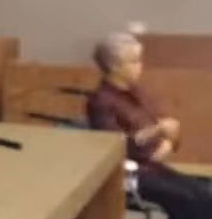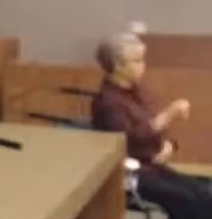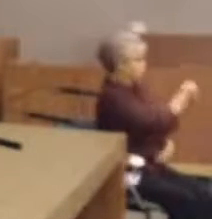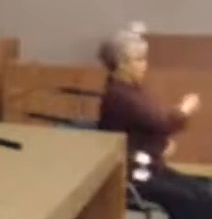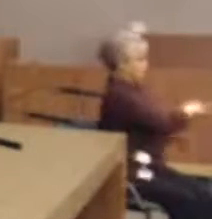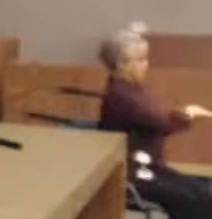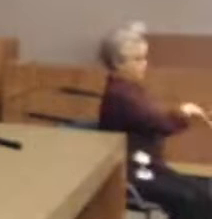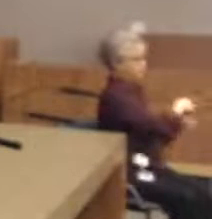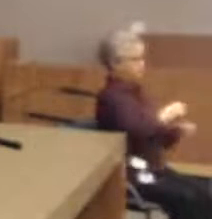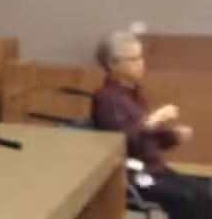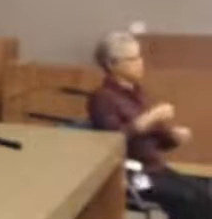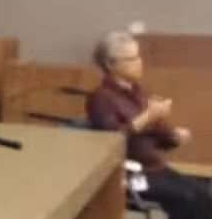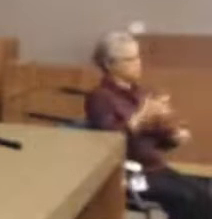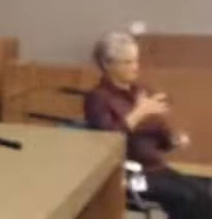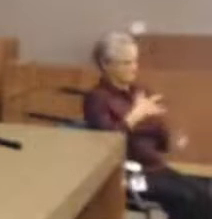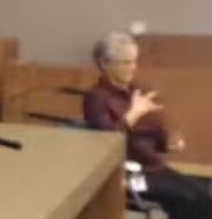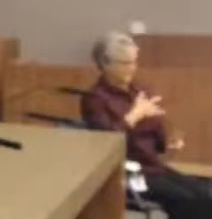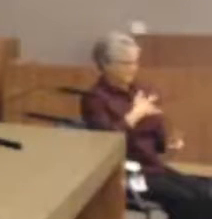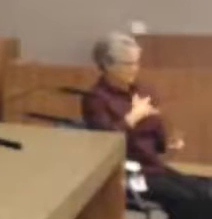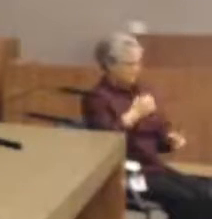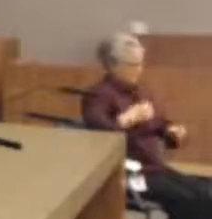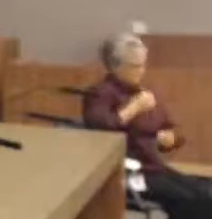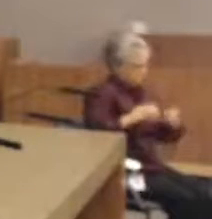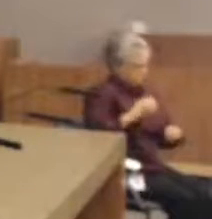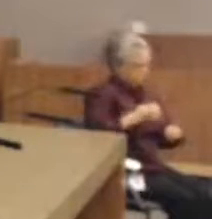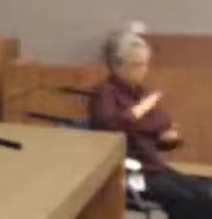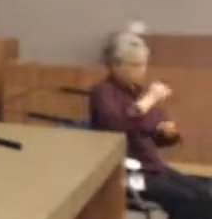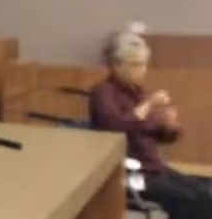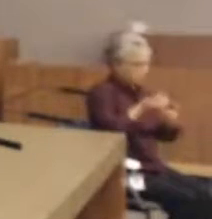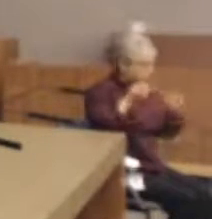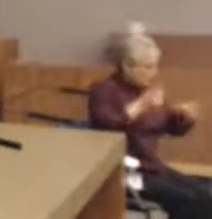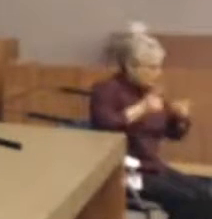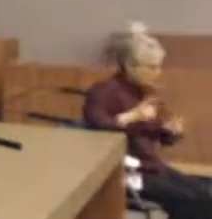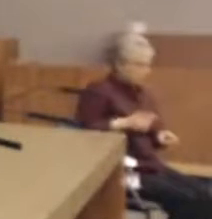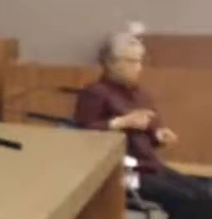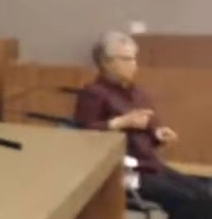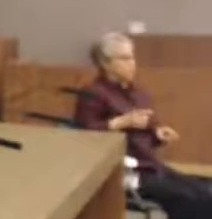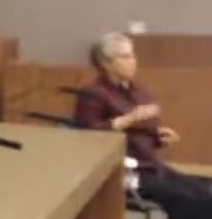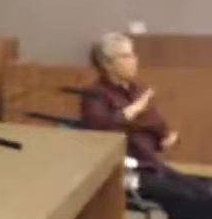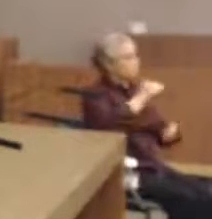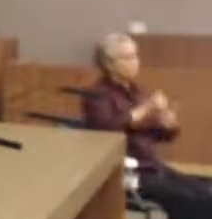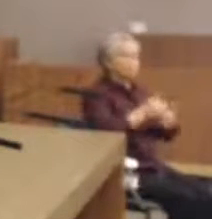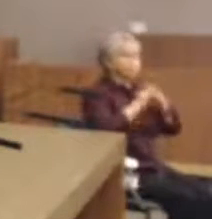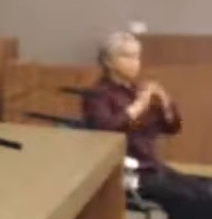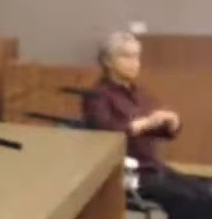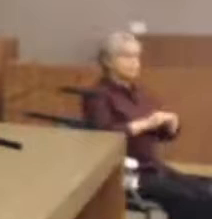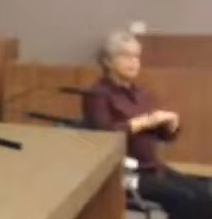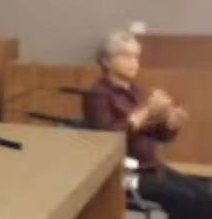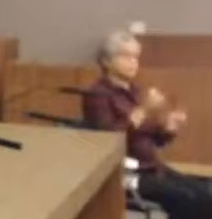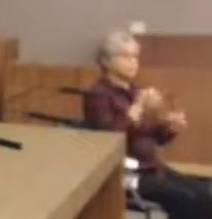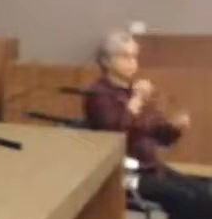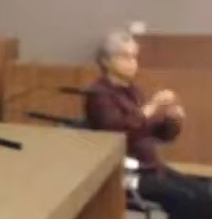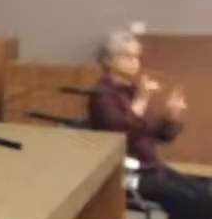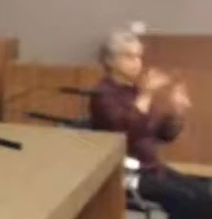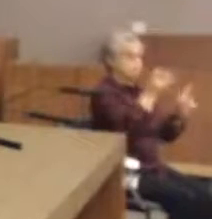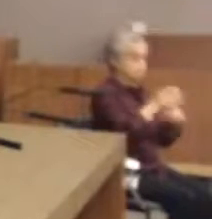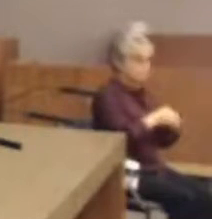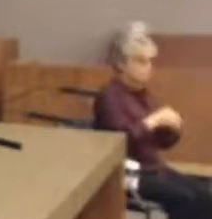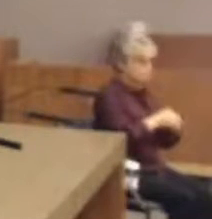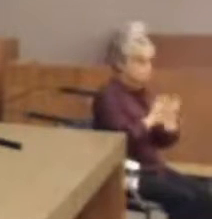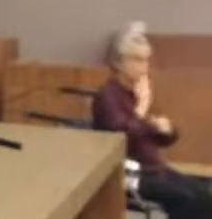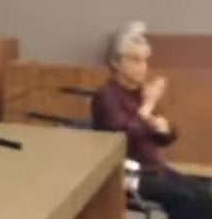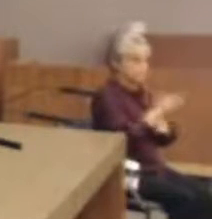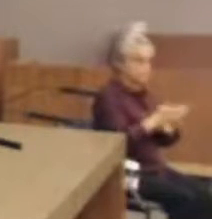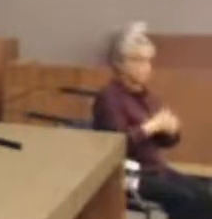identify what they are. But they're all related to the trauma. They're related to feeling like bad things have happened. When